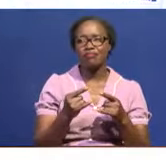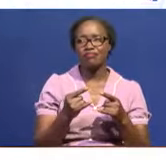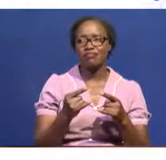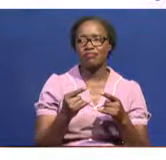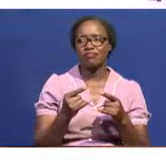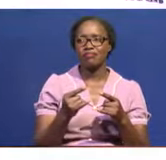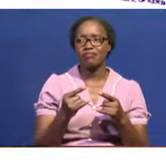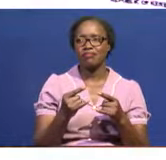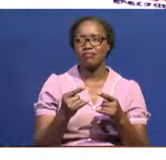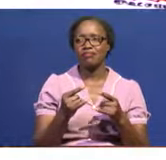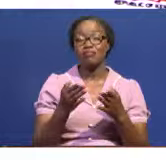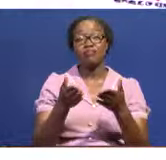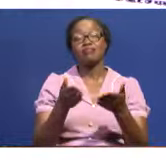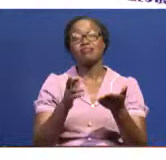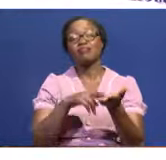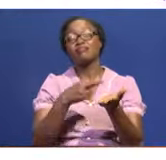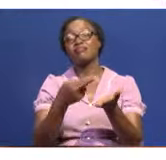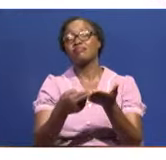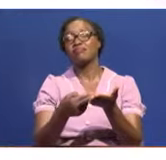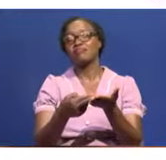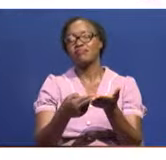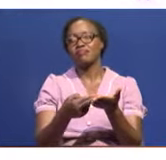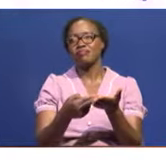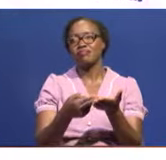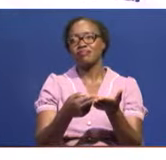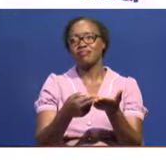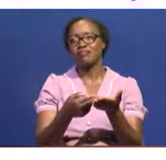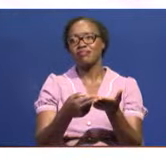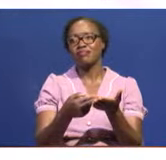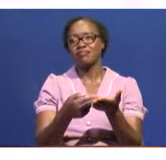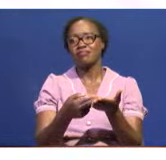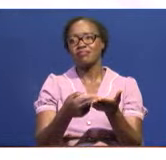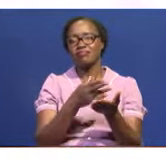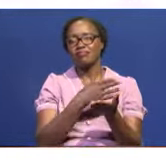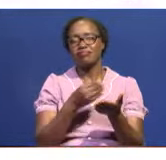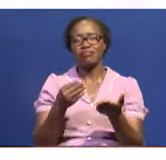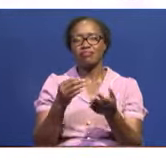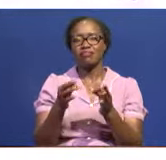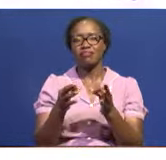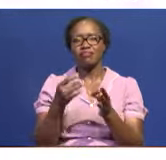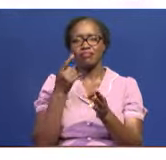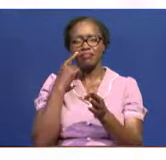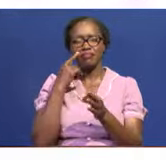strain on the available resources. And if you look at